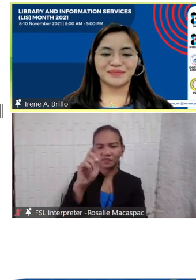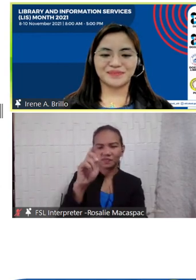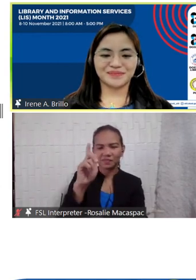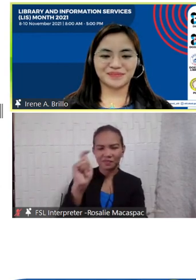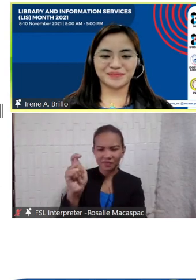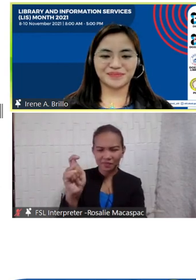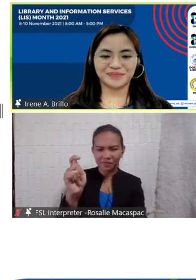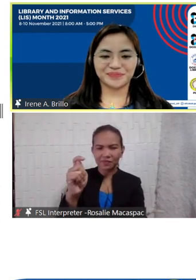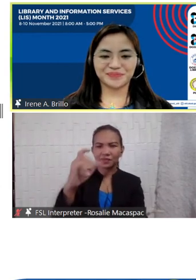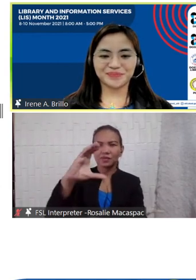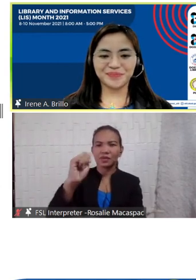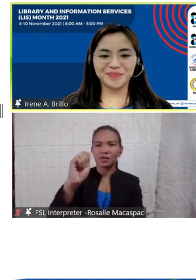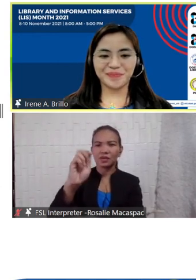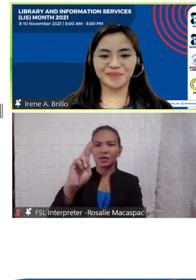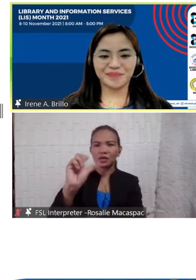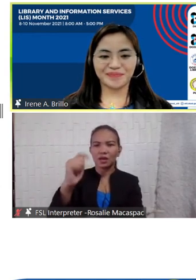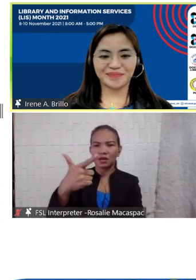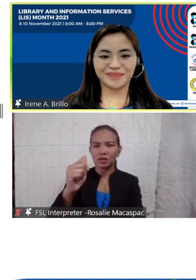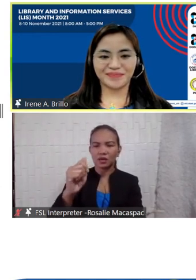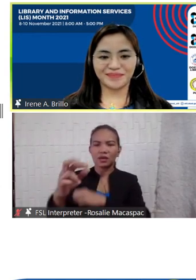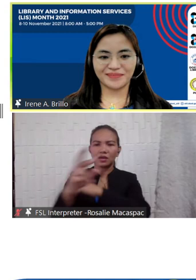Region.